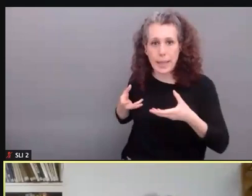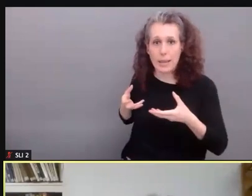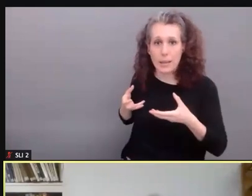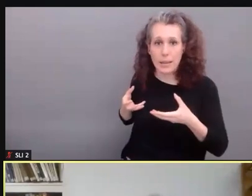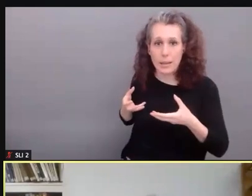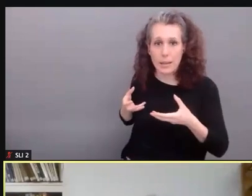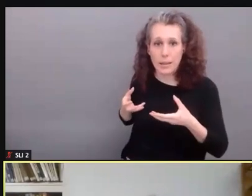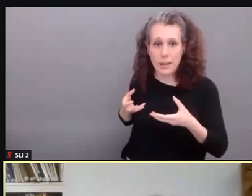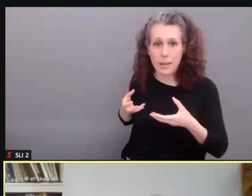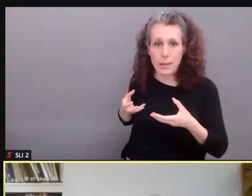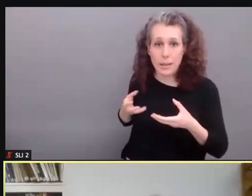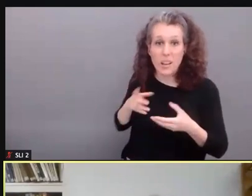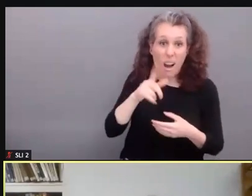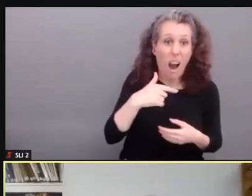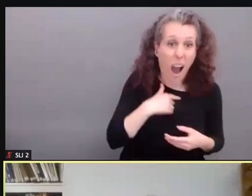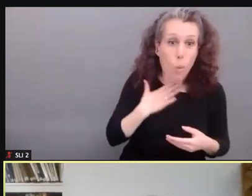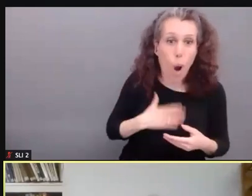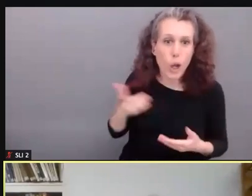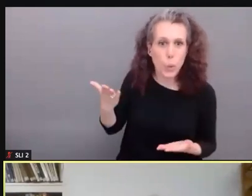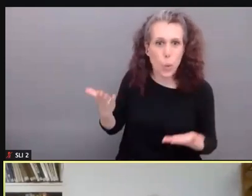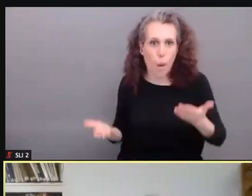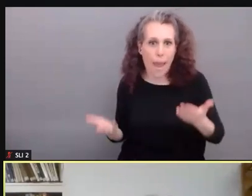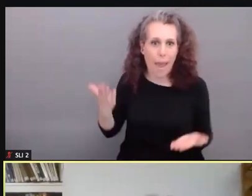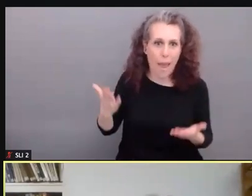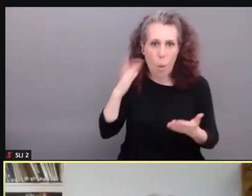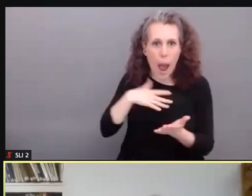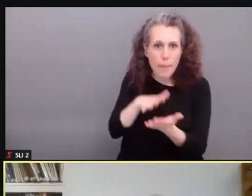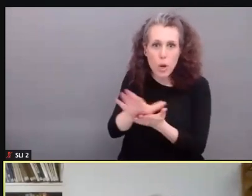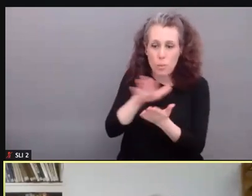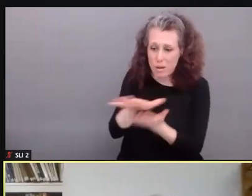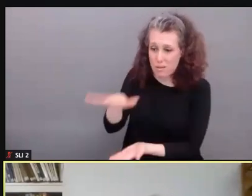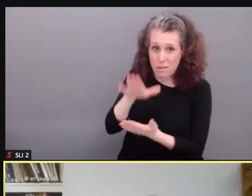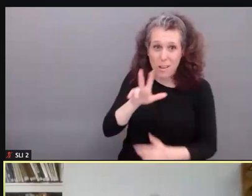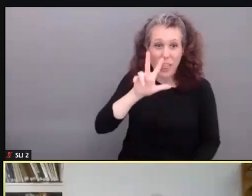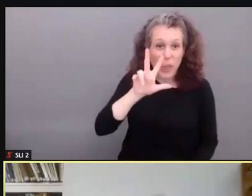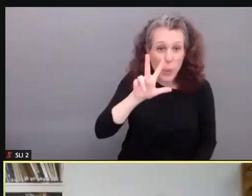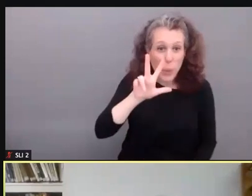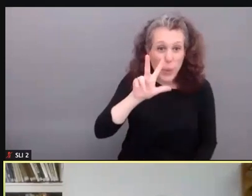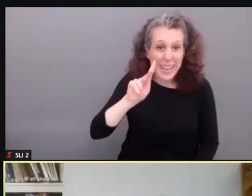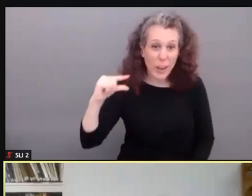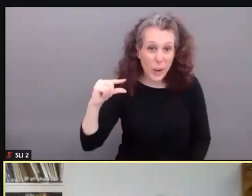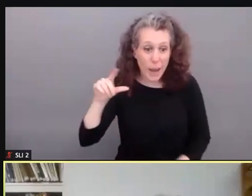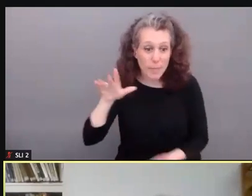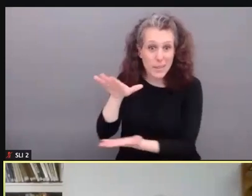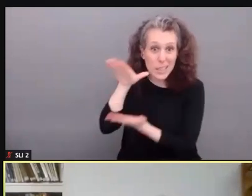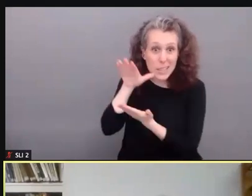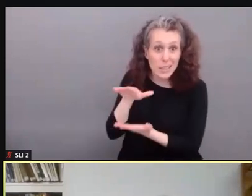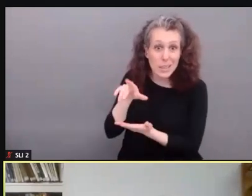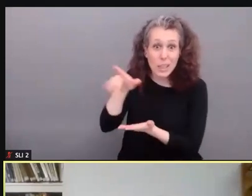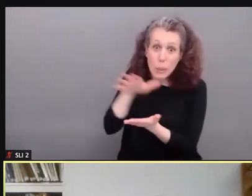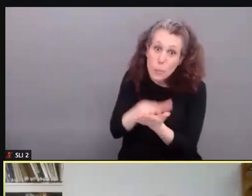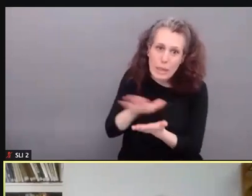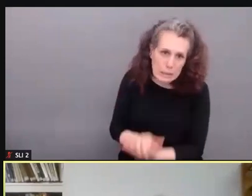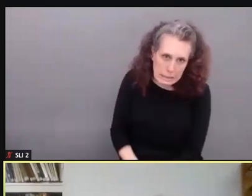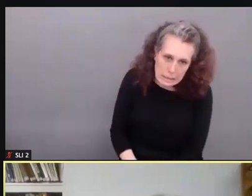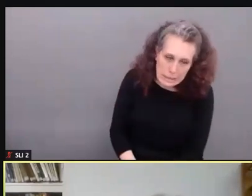these standards because I printed them out, and they've come to about 3 kilos in terms of paperweight. Not a good thing to print them out, but